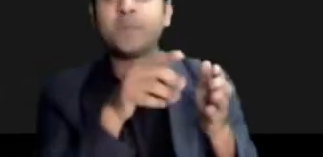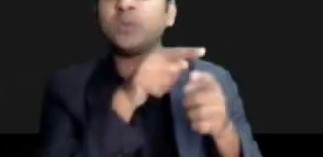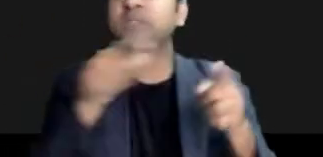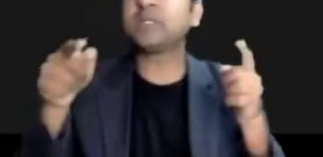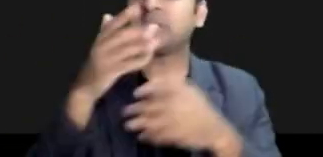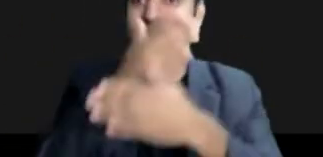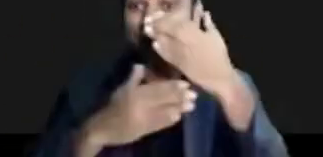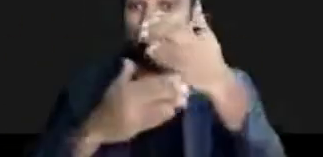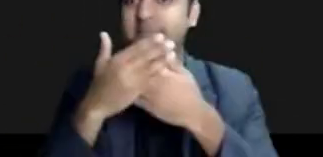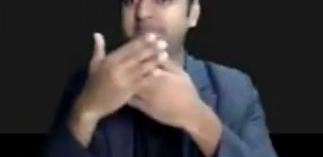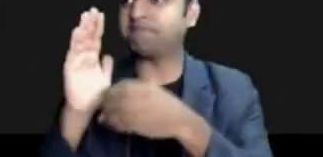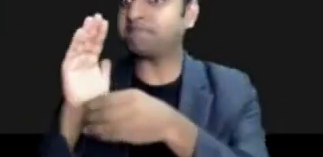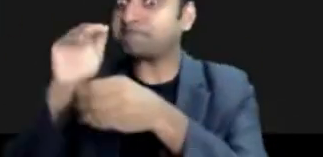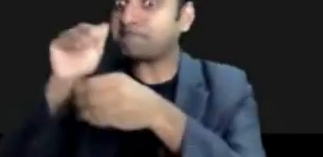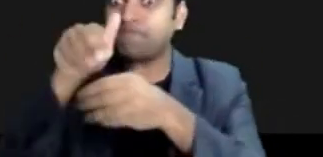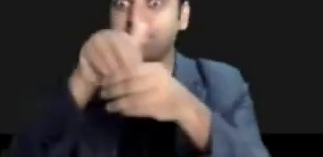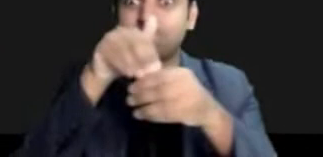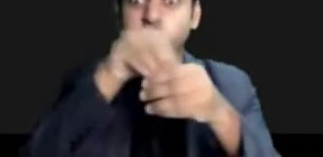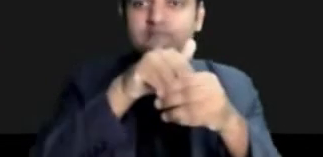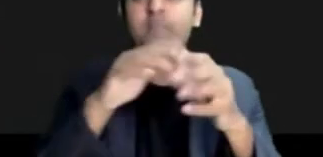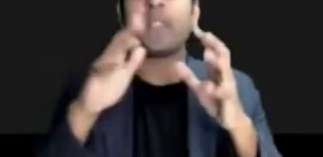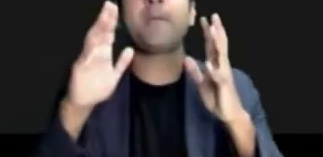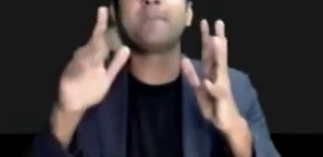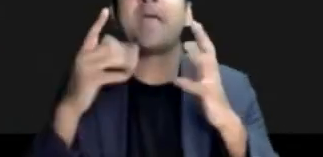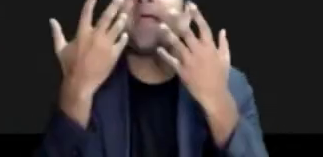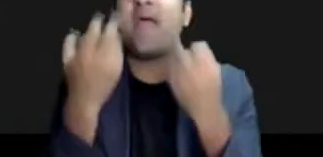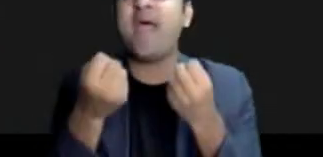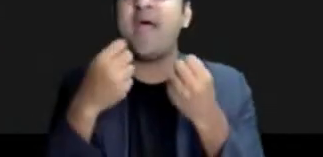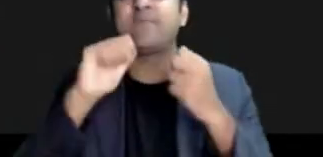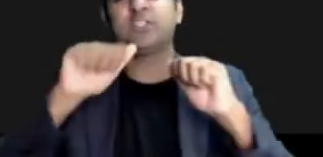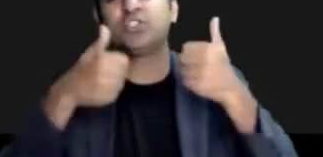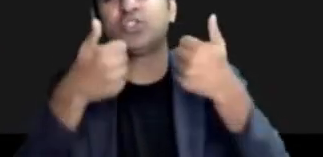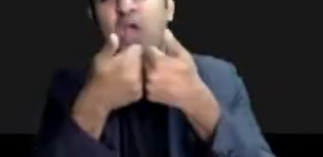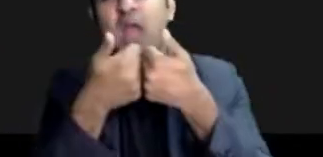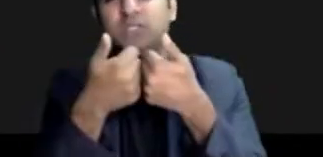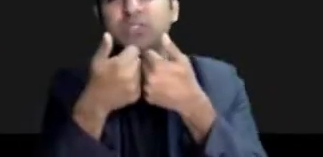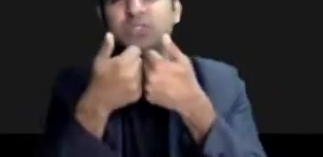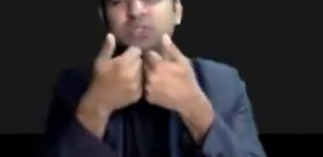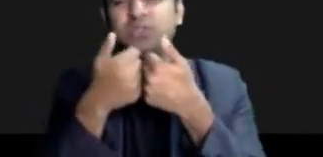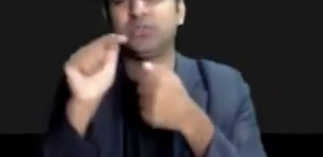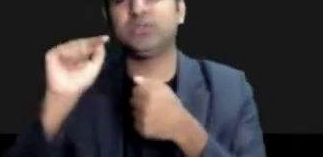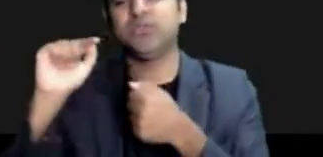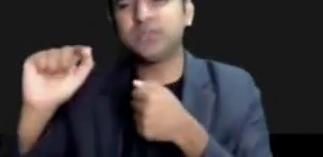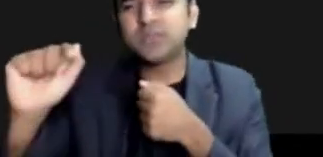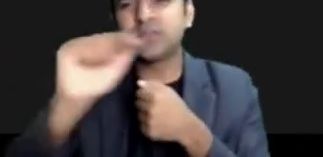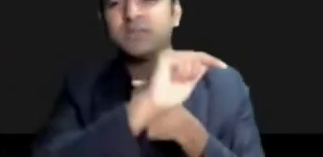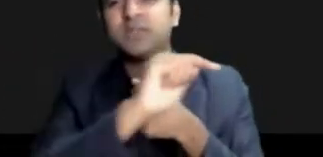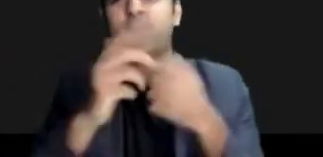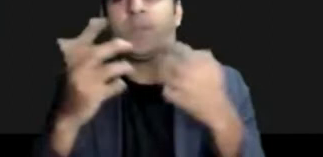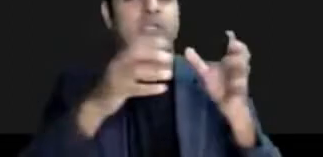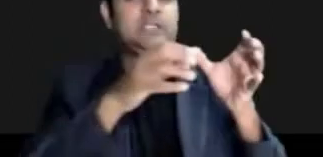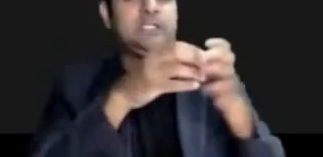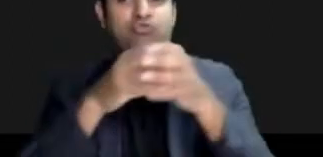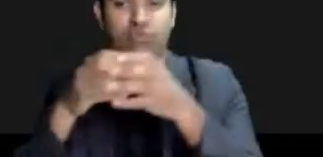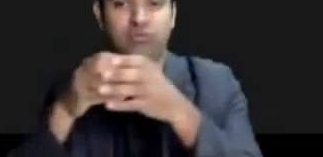other districts, you would find that there is a person with a disability representing his peers with